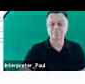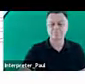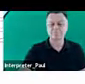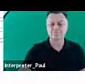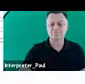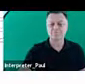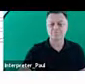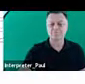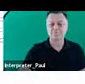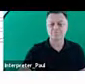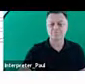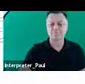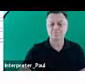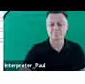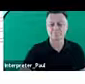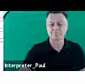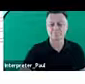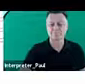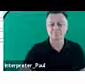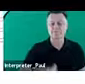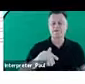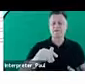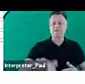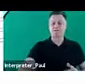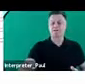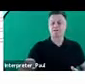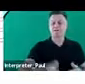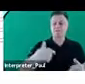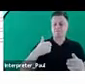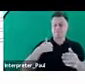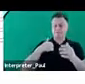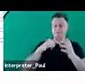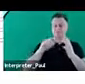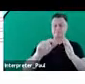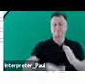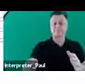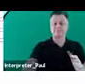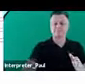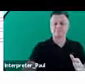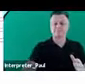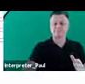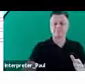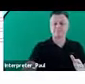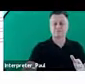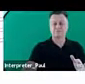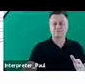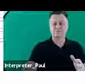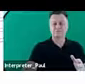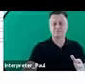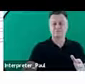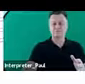25% extra time. And this will allow me to process the information I've been given. As I said, short,